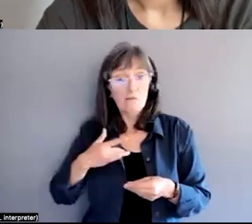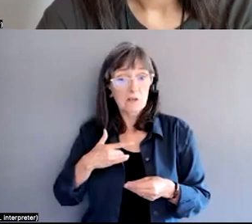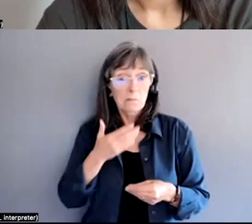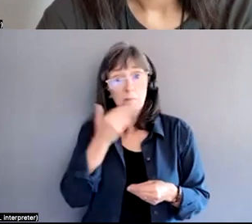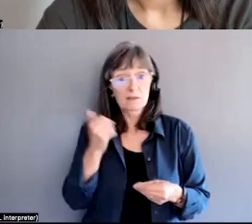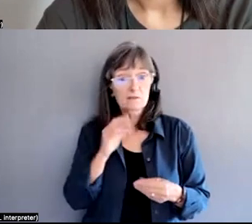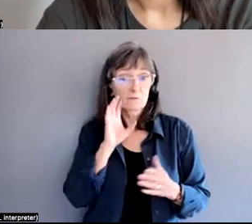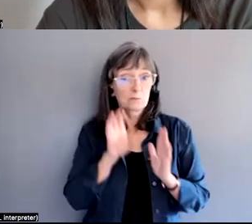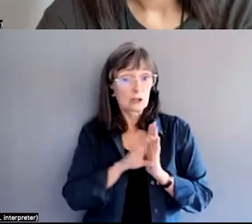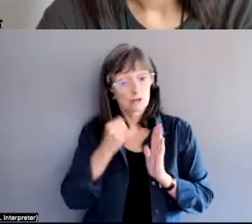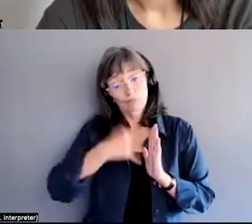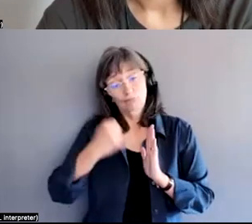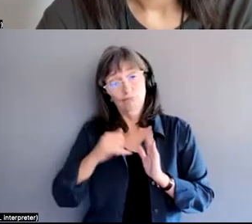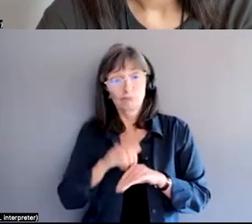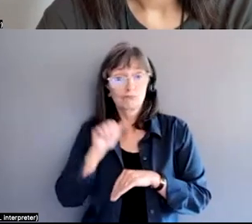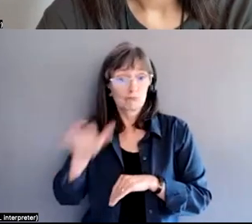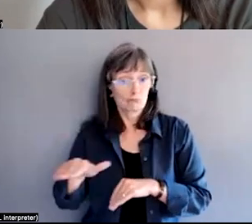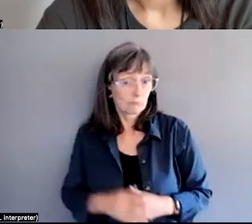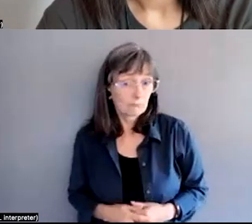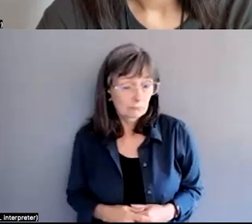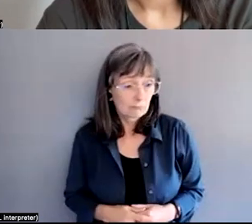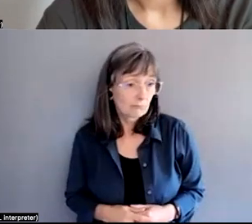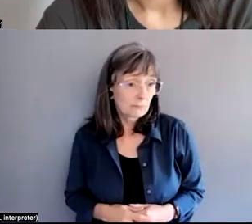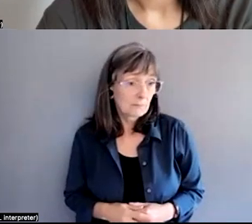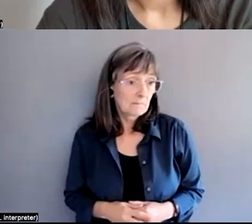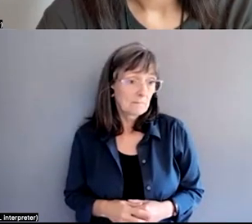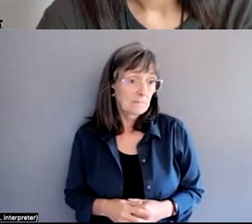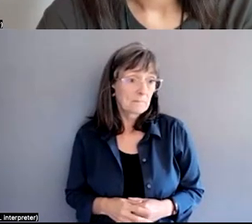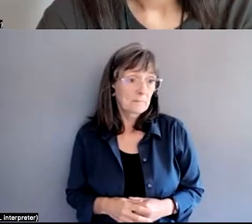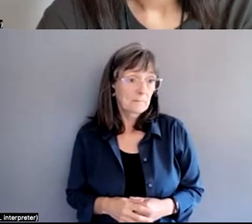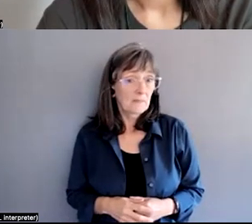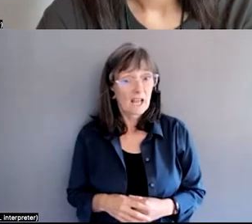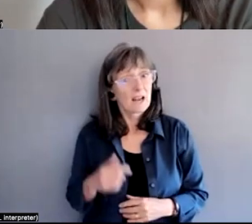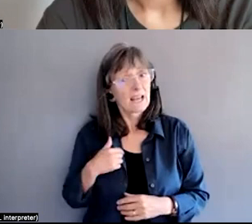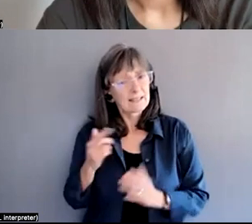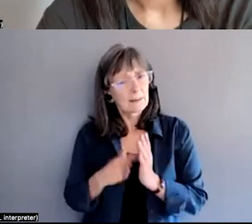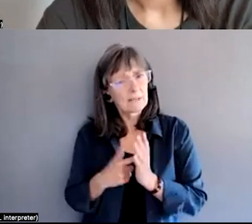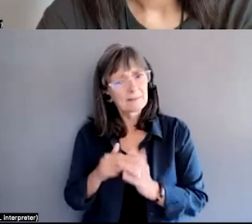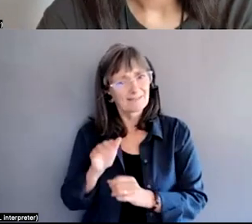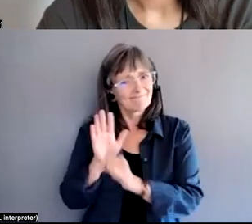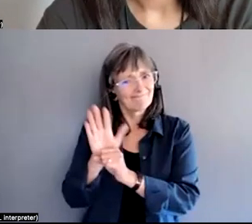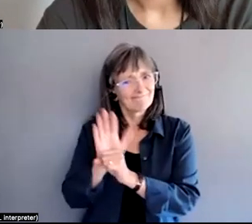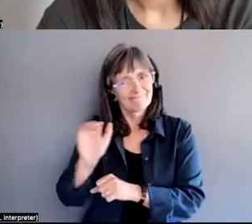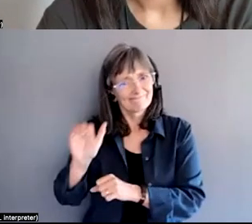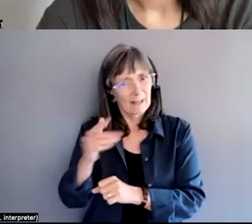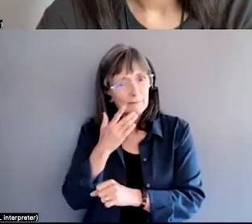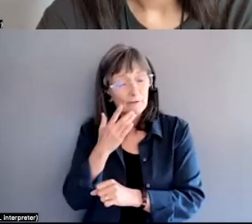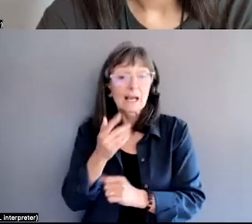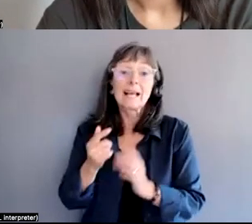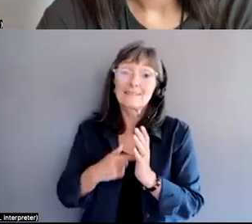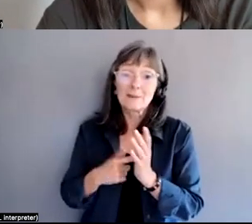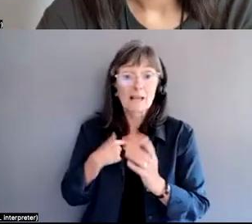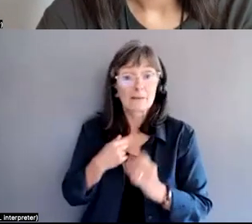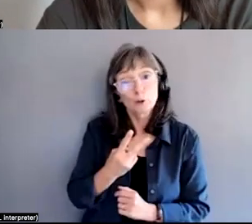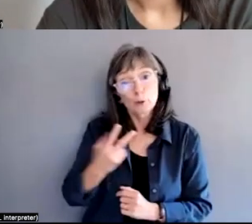fit. And I'll definitely push for things. I mean, that's the beauty of sending more than one comp though, because then I can